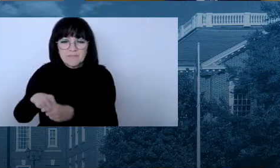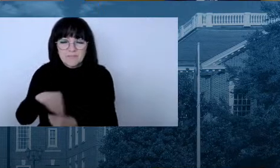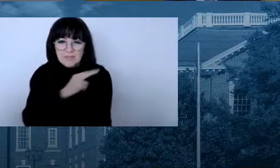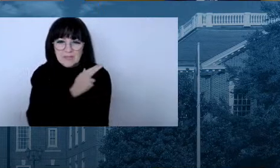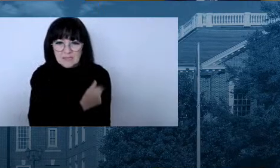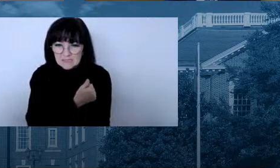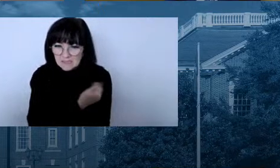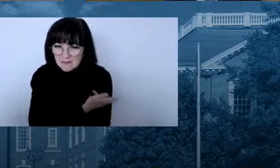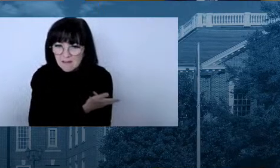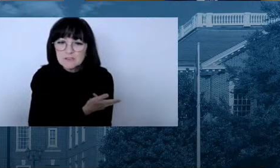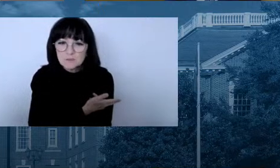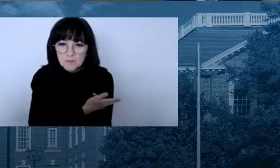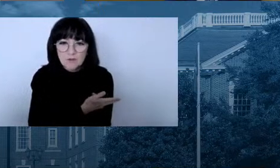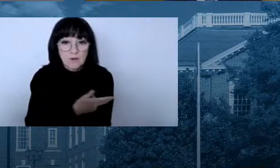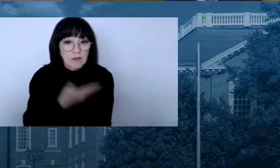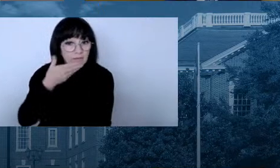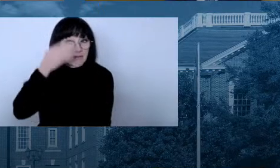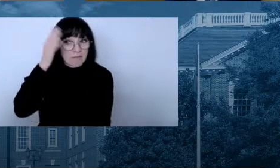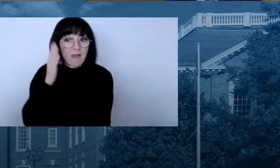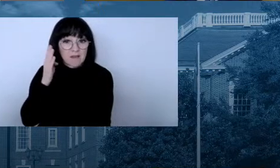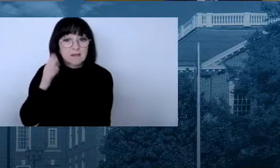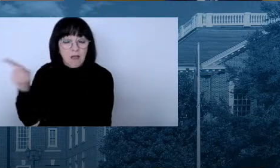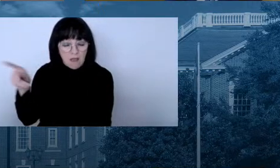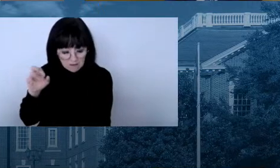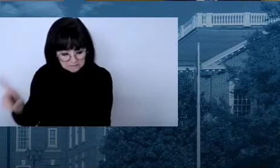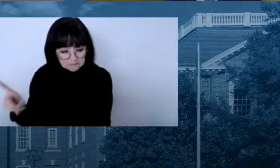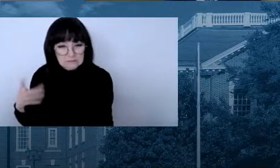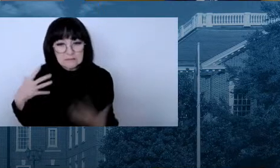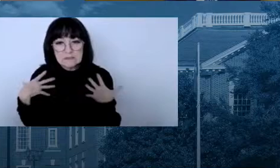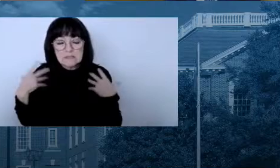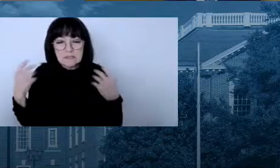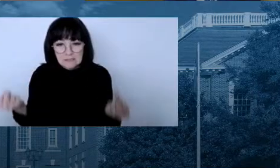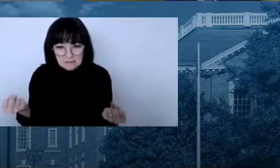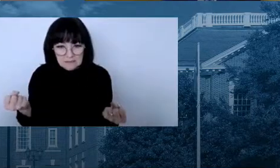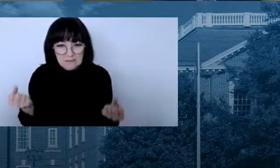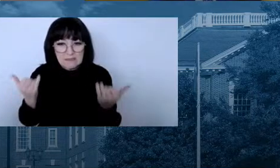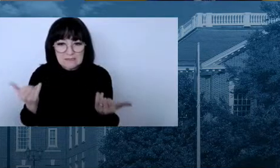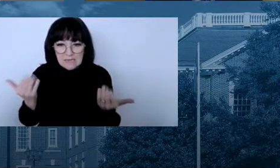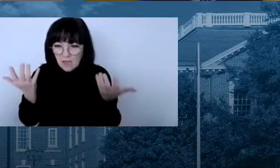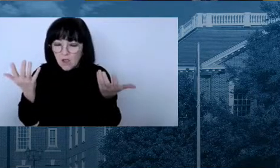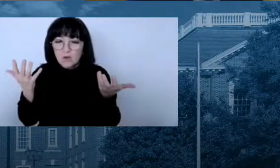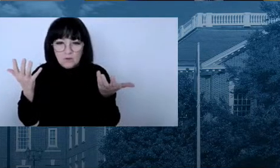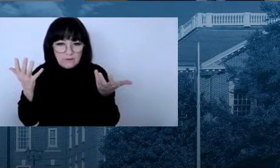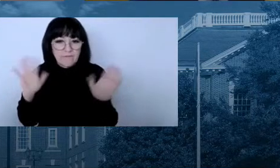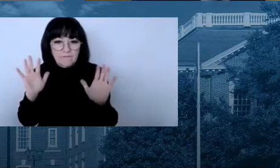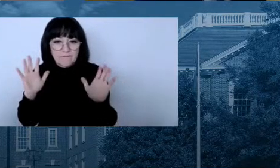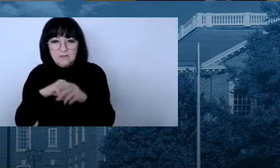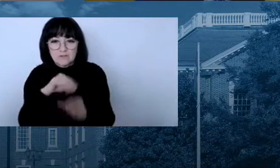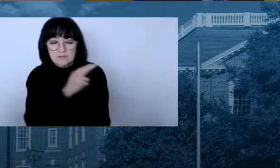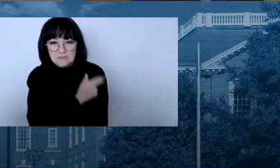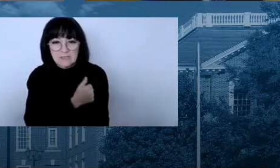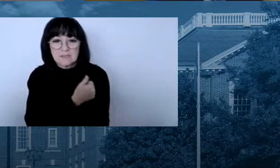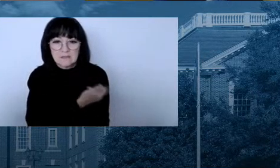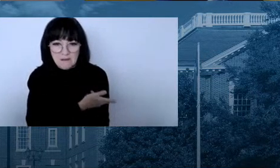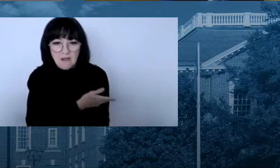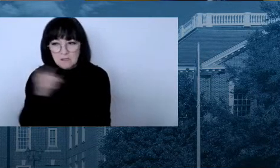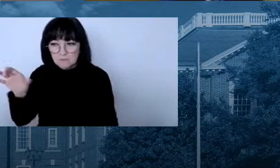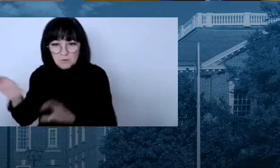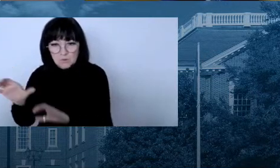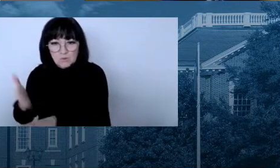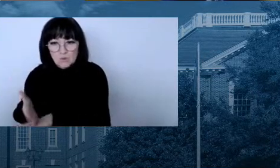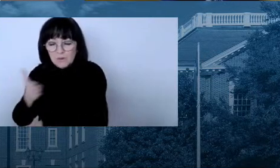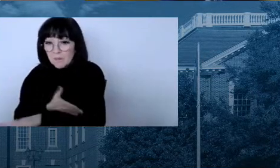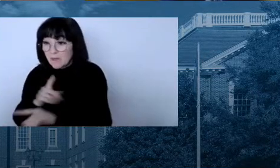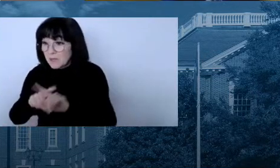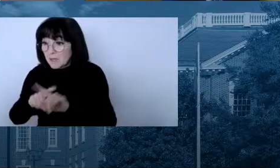us. And thank God he got the treatment that he needed. He's out of the hospital, he's on the mend. But if our hospitals are overburdened and